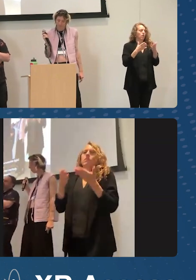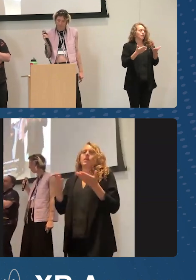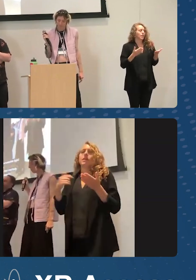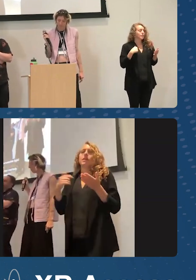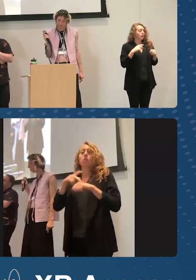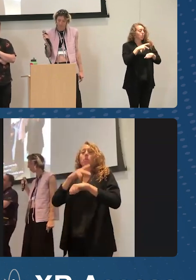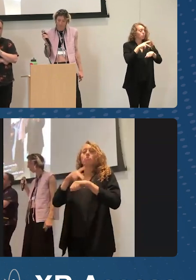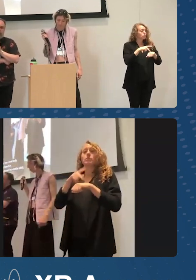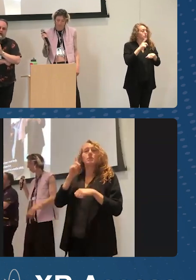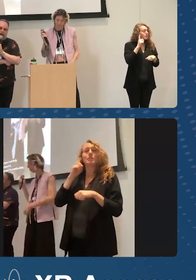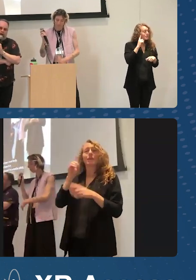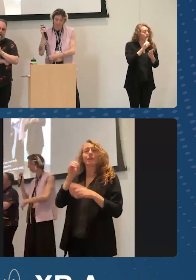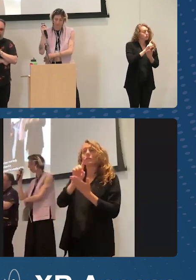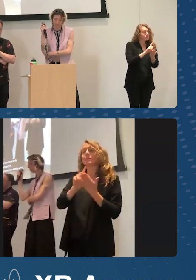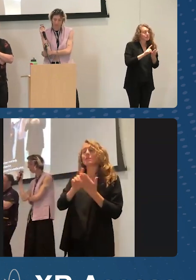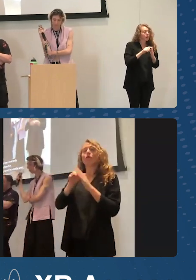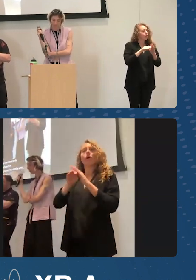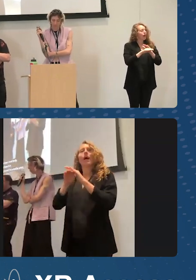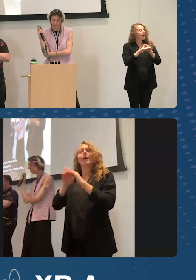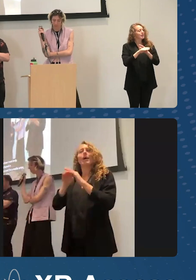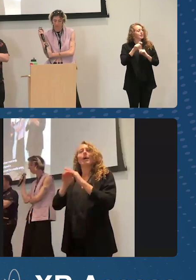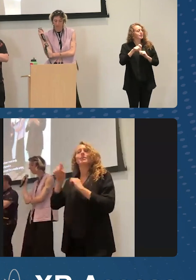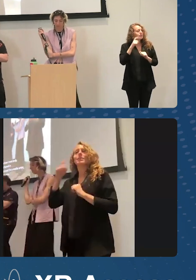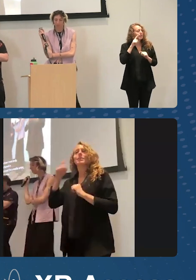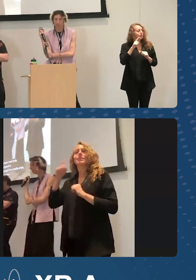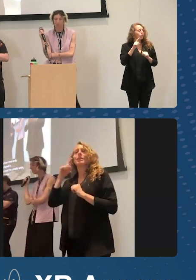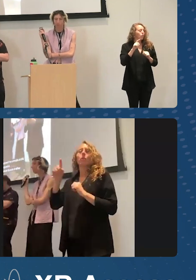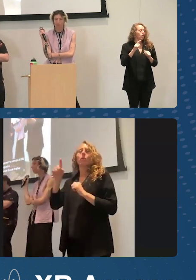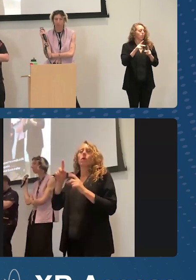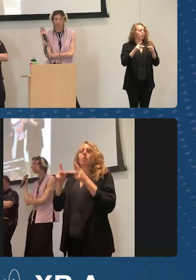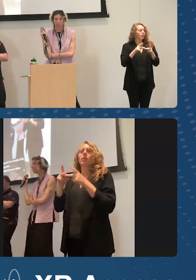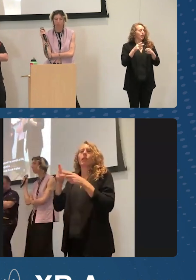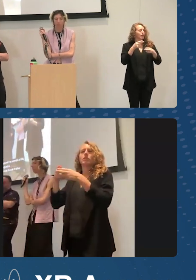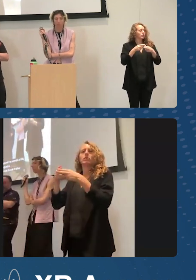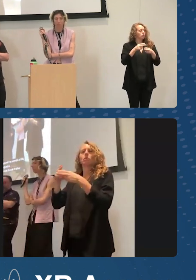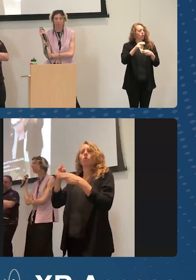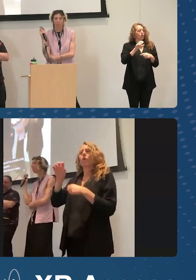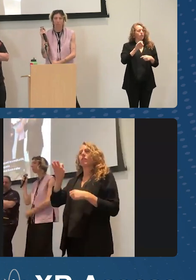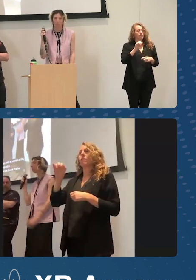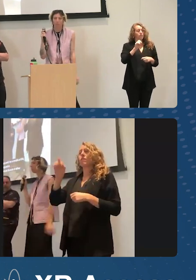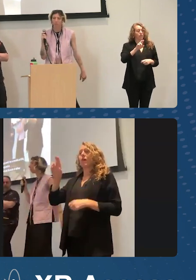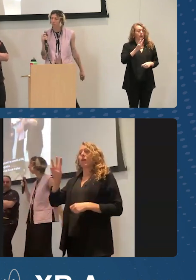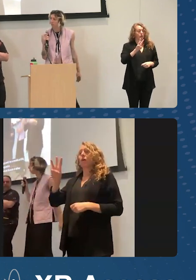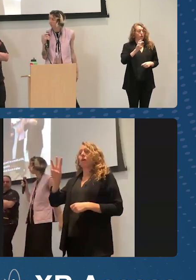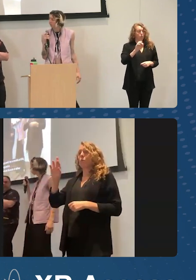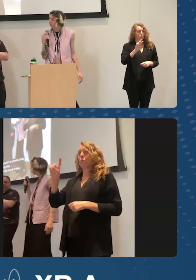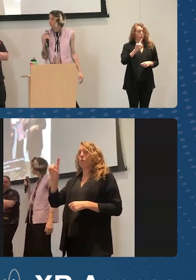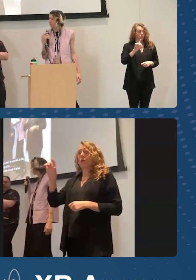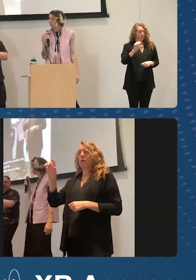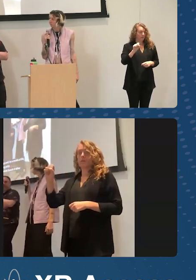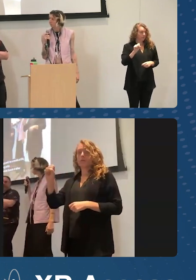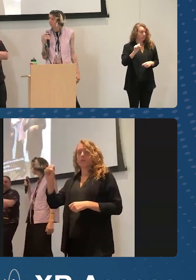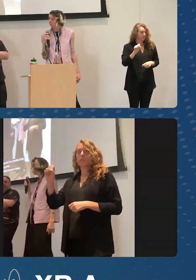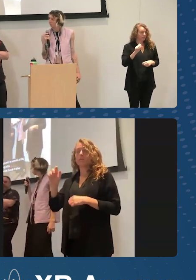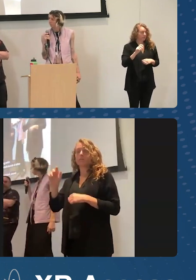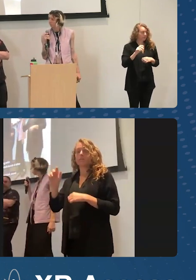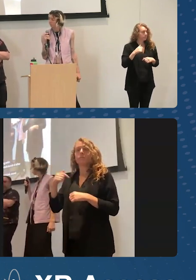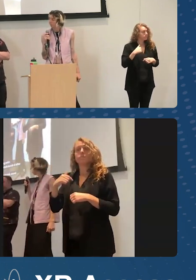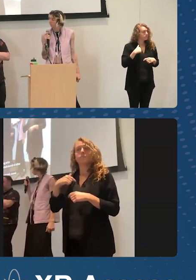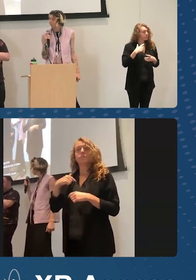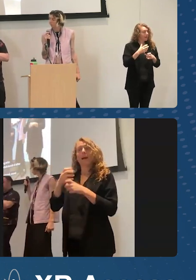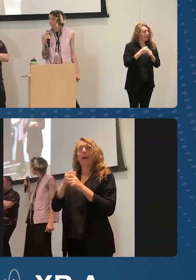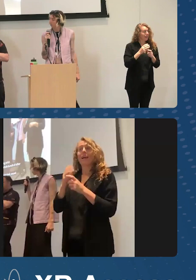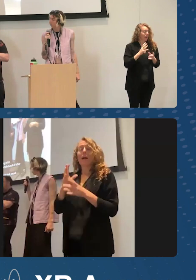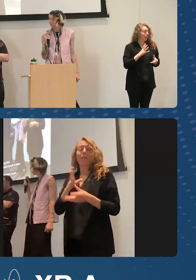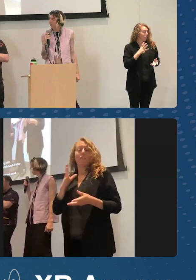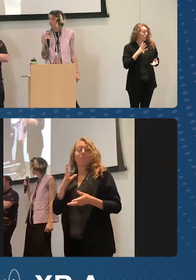and access lead at an immersive design boutique called Fair Worlds. And I went and got a fancy